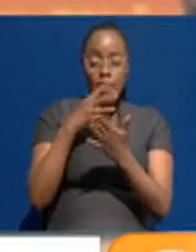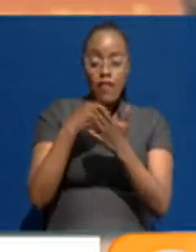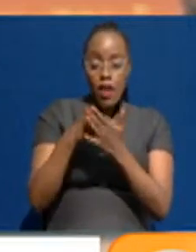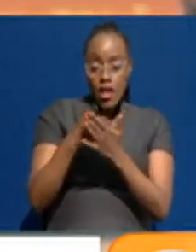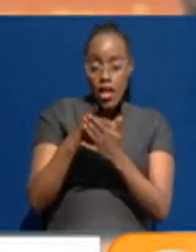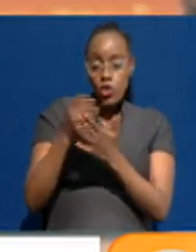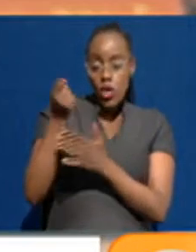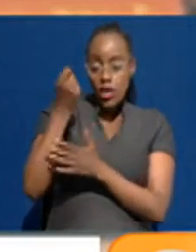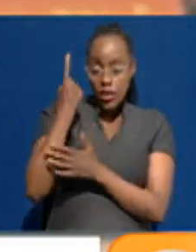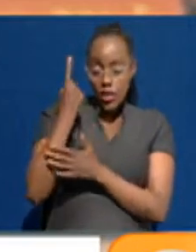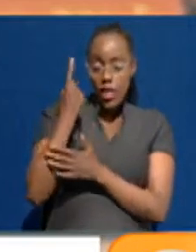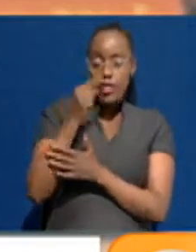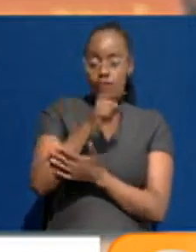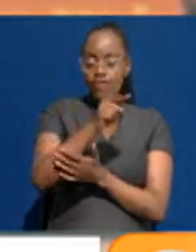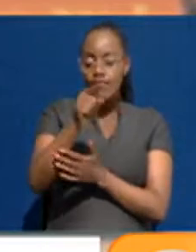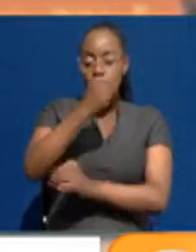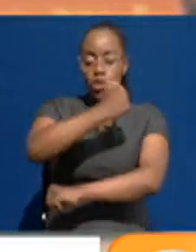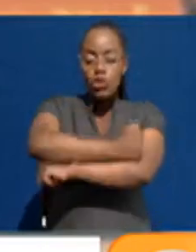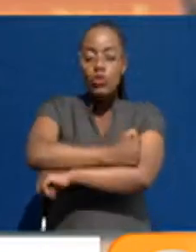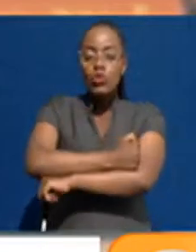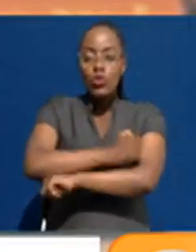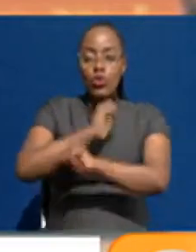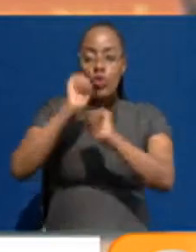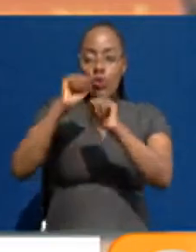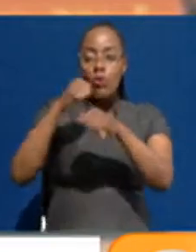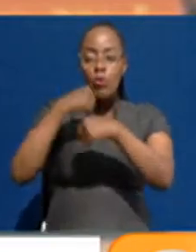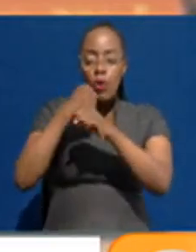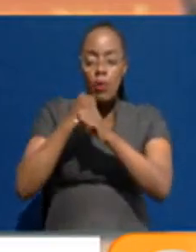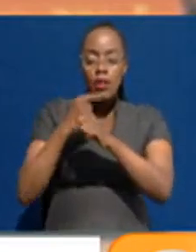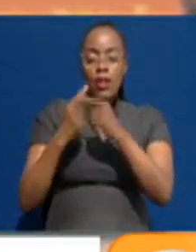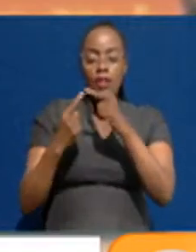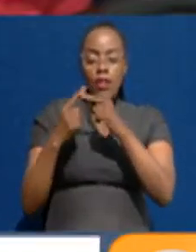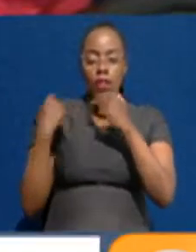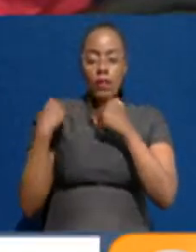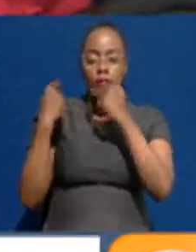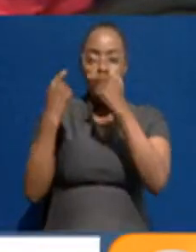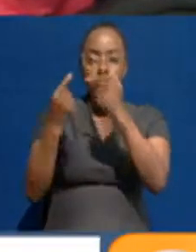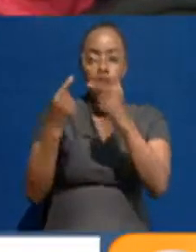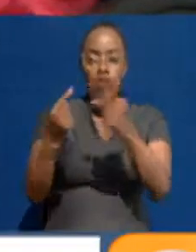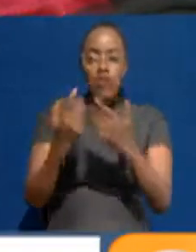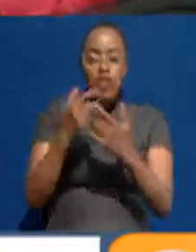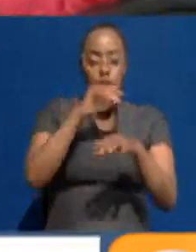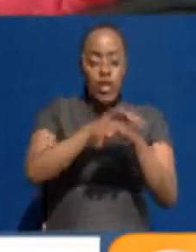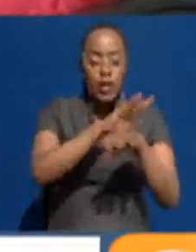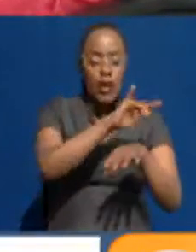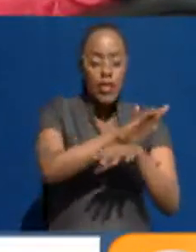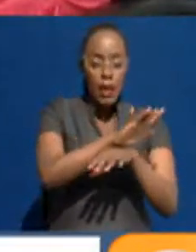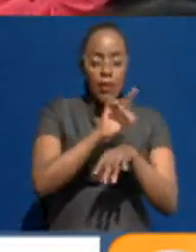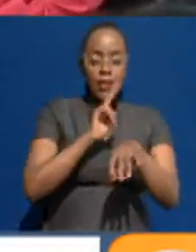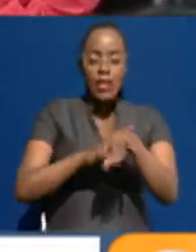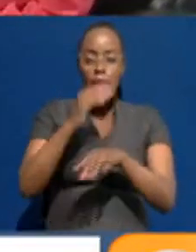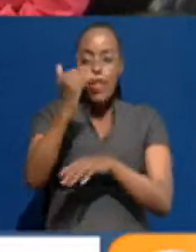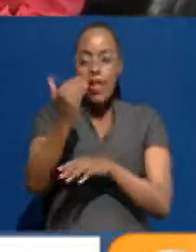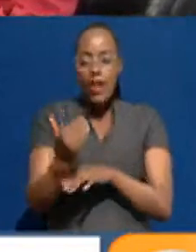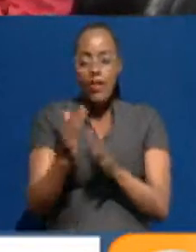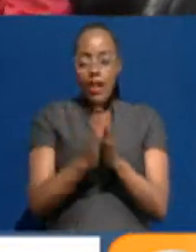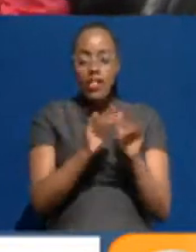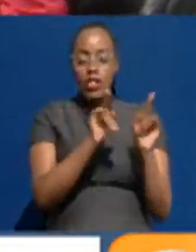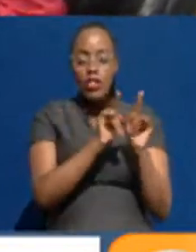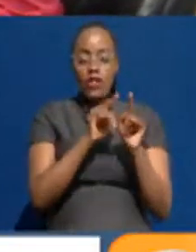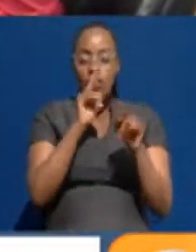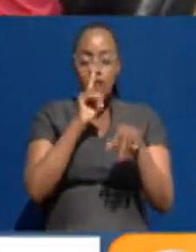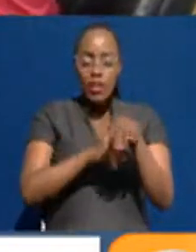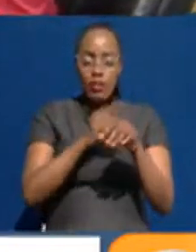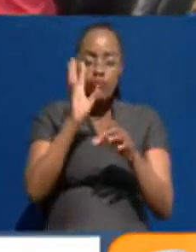improves yeah. is something we hold dear as Old Mutual. Yeah, so catch them early, catch them when they're young, and start to inculcate